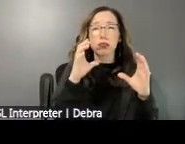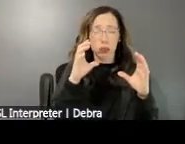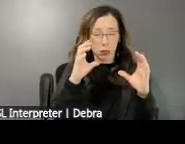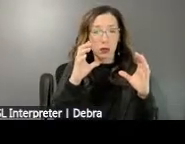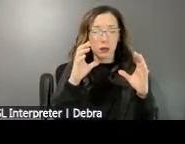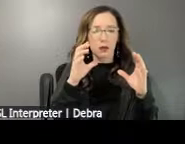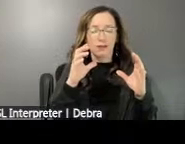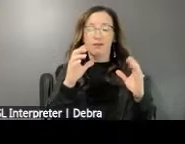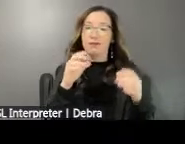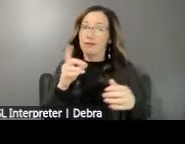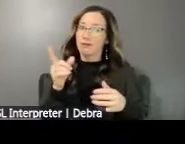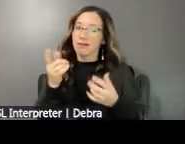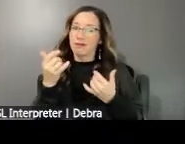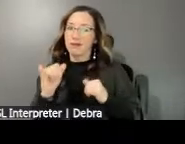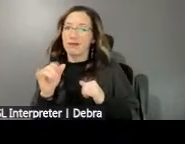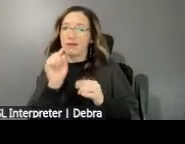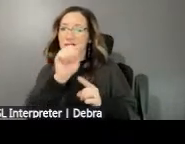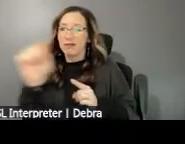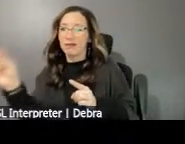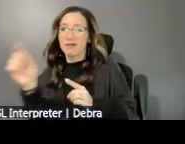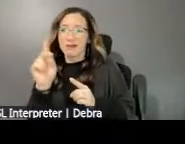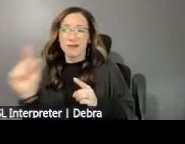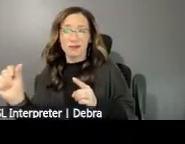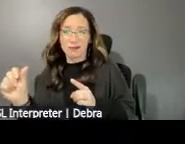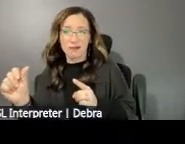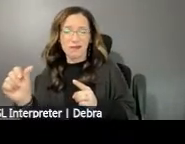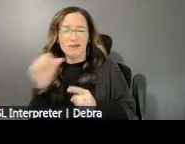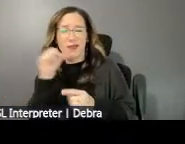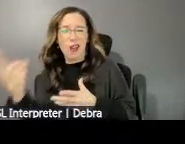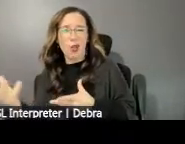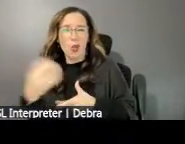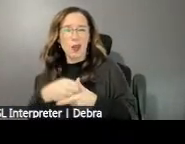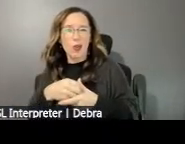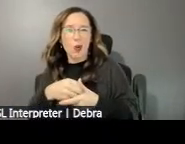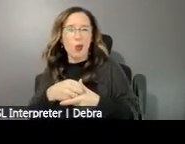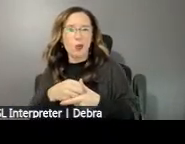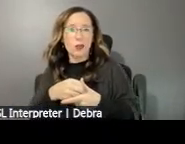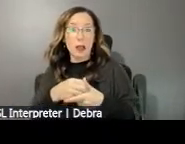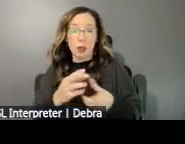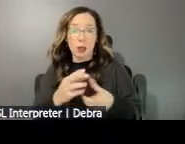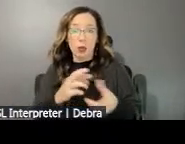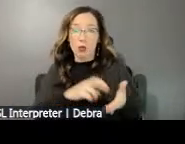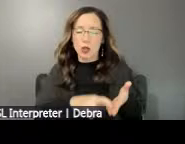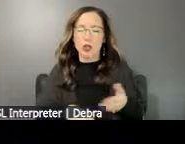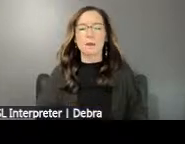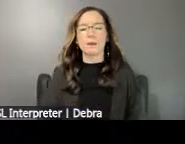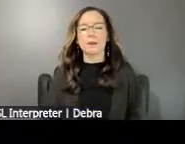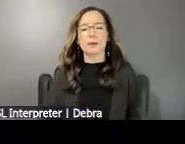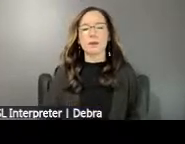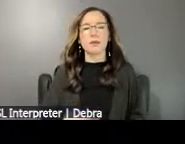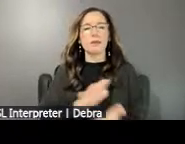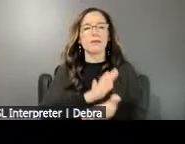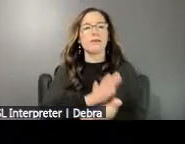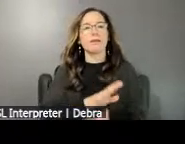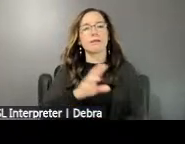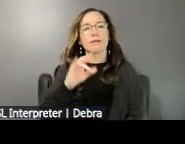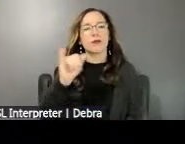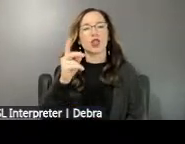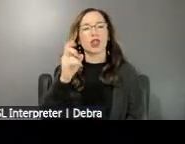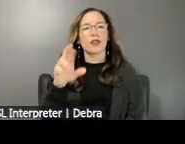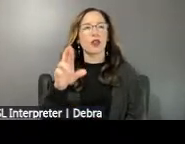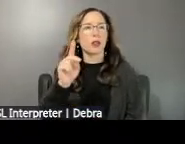often failing to include people with disabilities in our research itself. In a paper with Dr. Jennifer Deal,